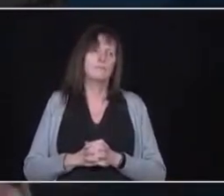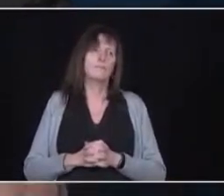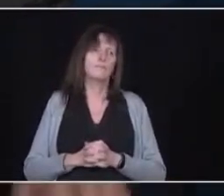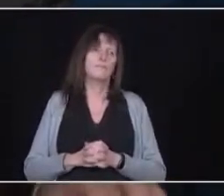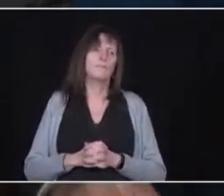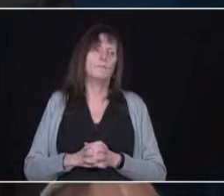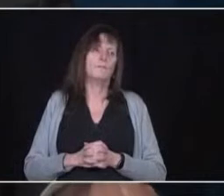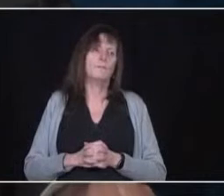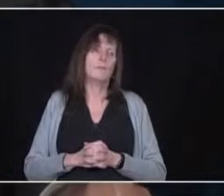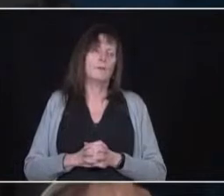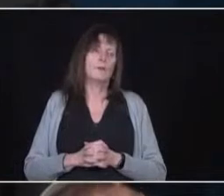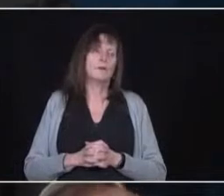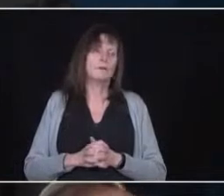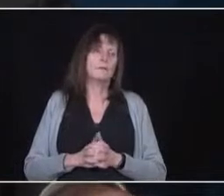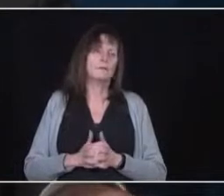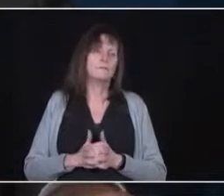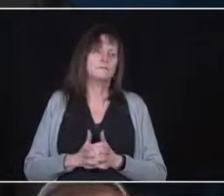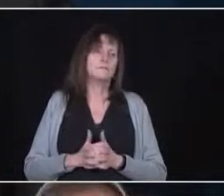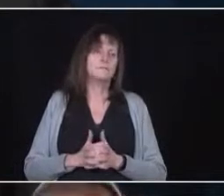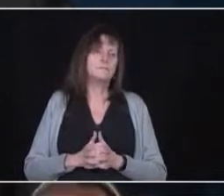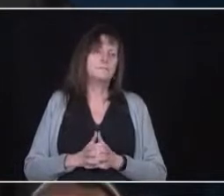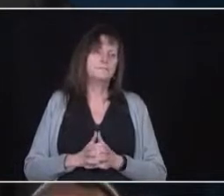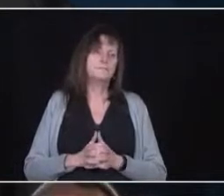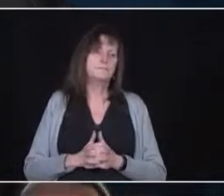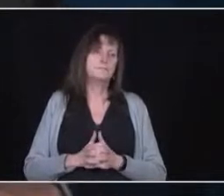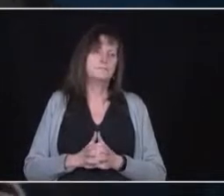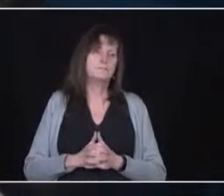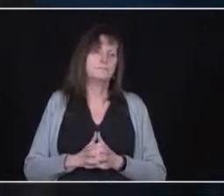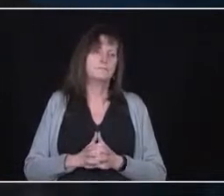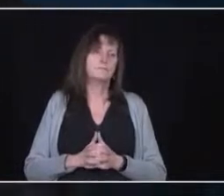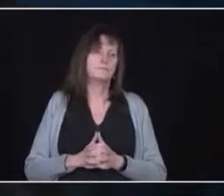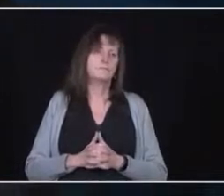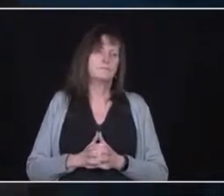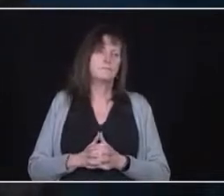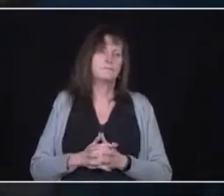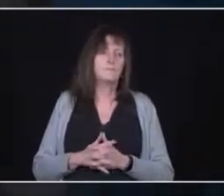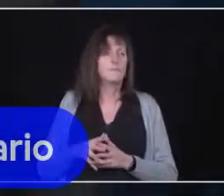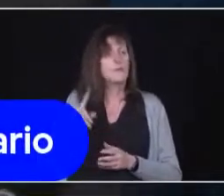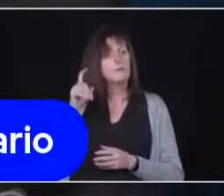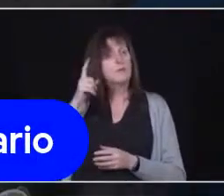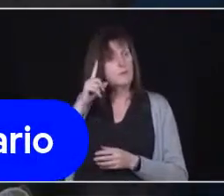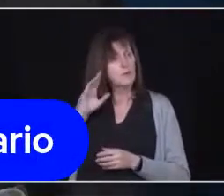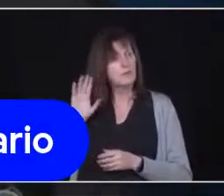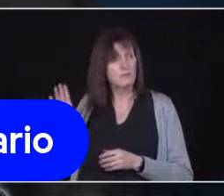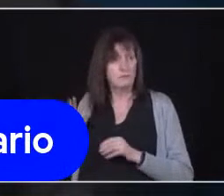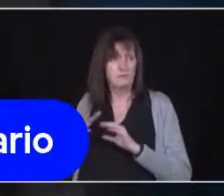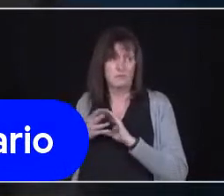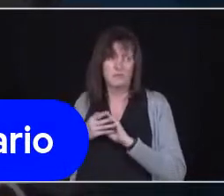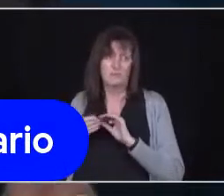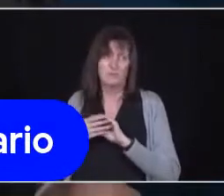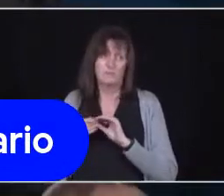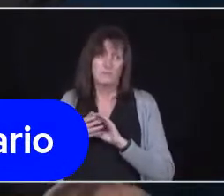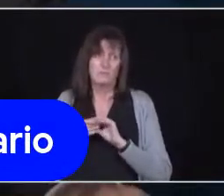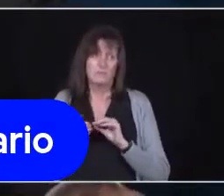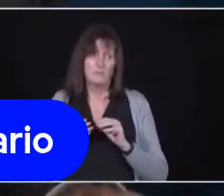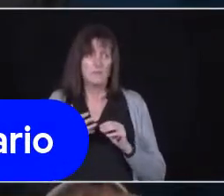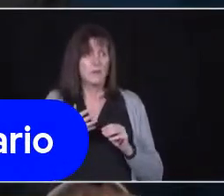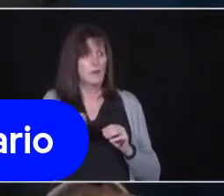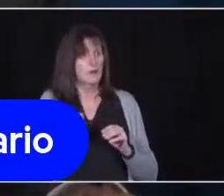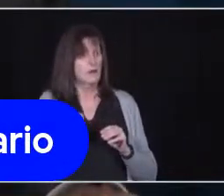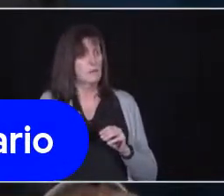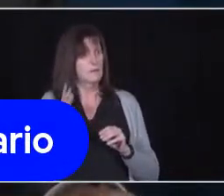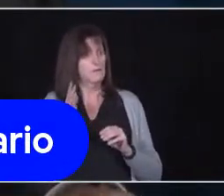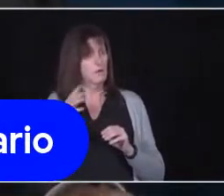So further to what the Premier has said and further to our presser that I did with Dr. Brown a couple of hours ago,